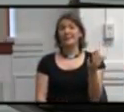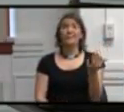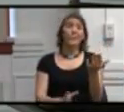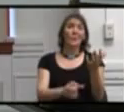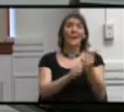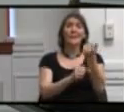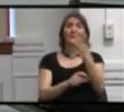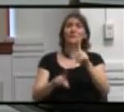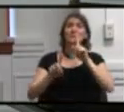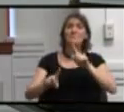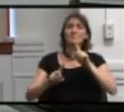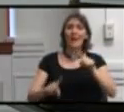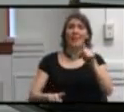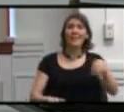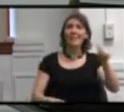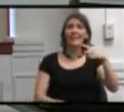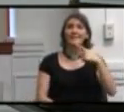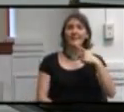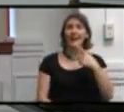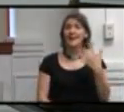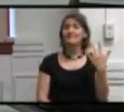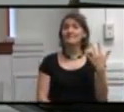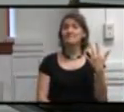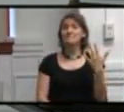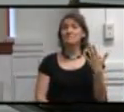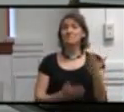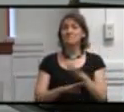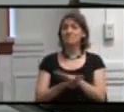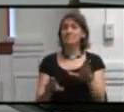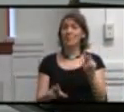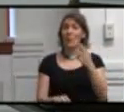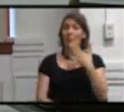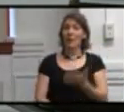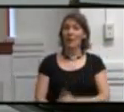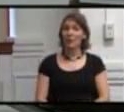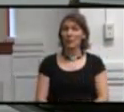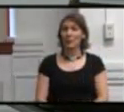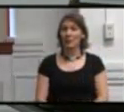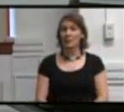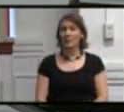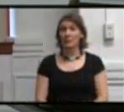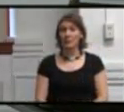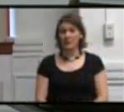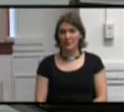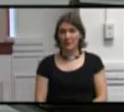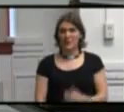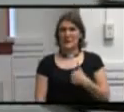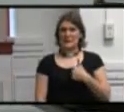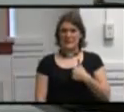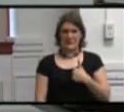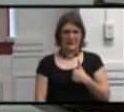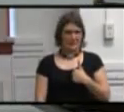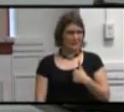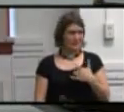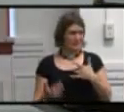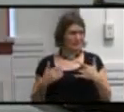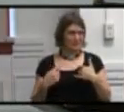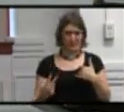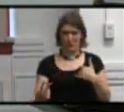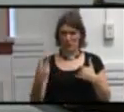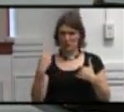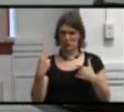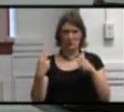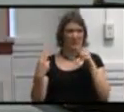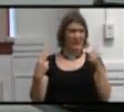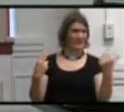several responses back that they submitted a no bid. We were concerned that we only received bids from two